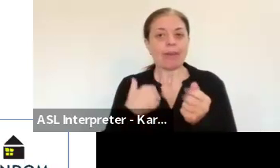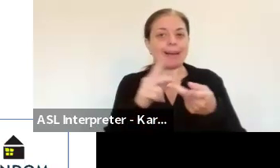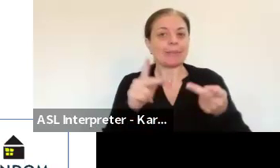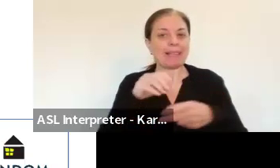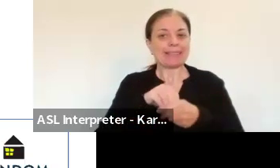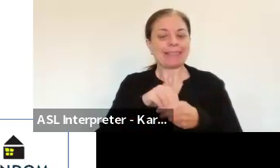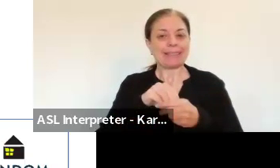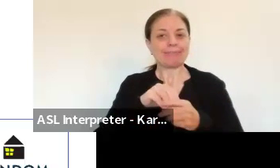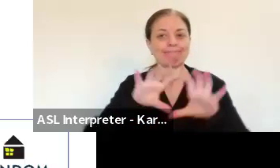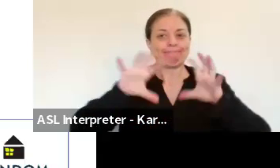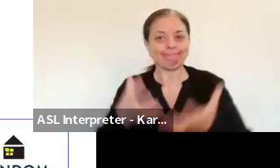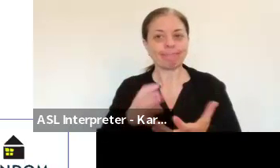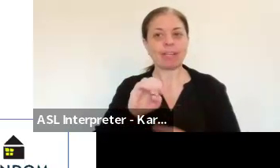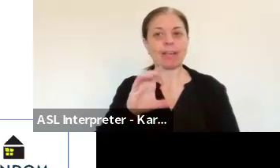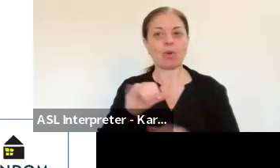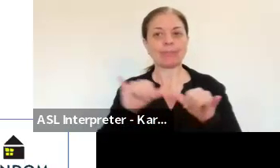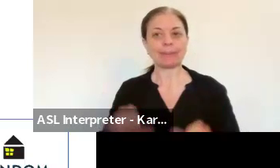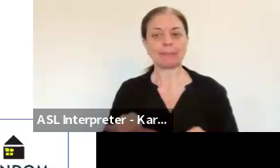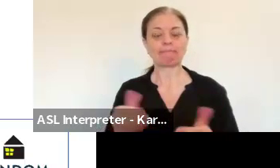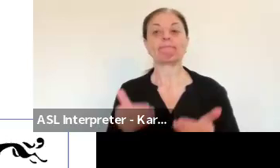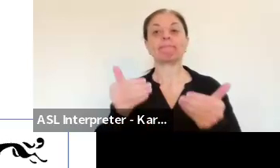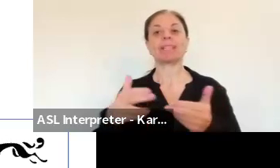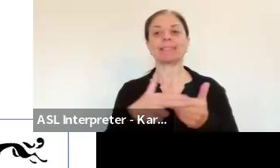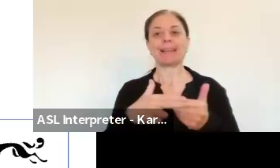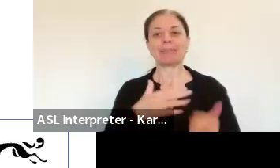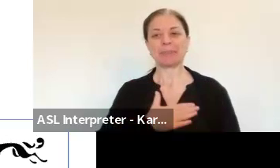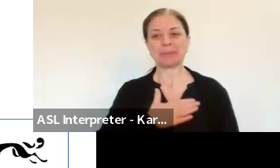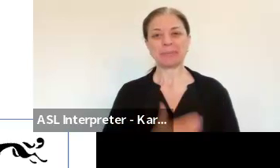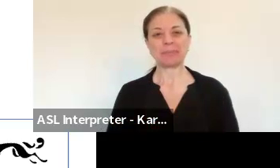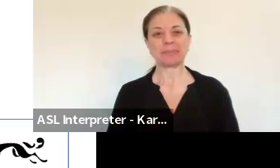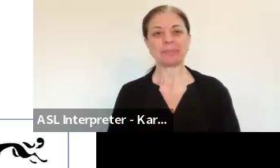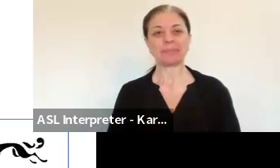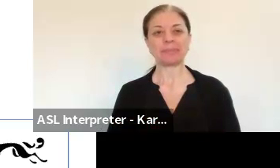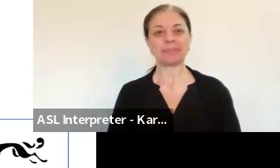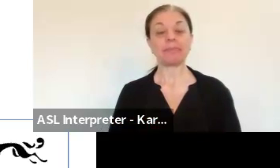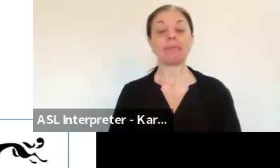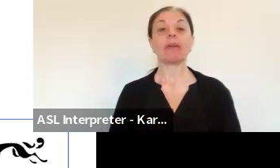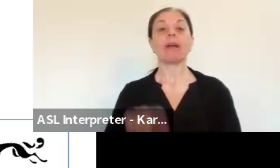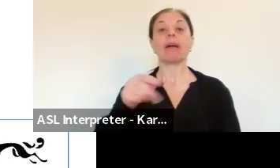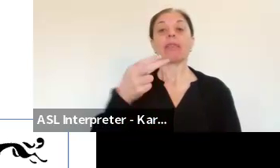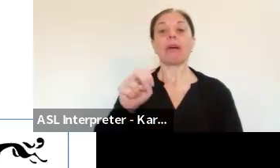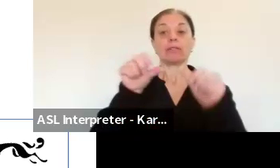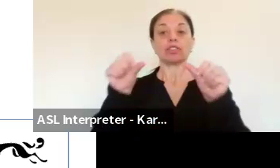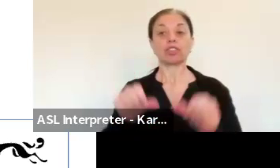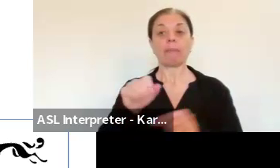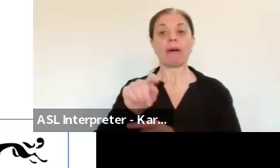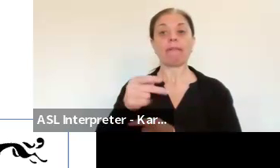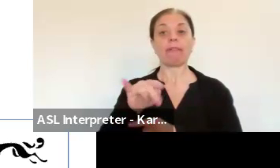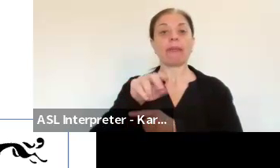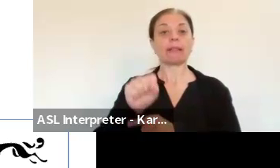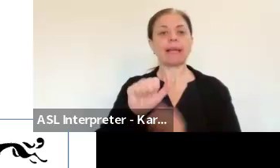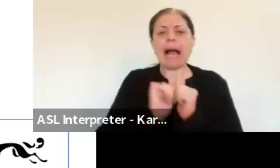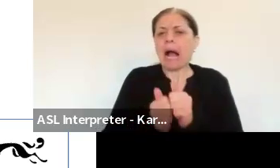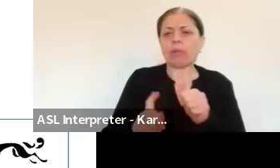in the ecosystem. Next slide, please. The shape of things. How did the first